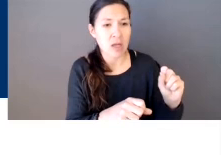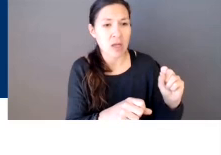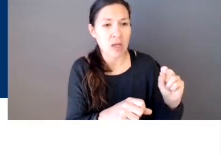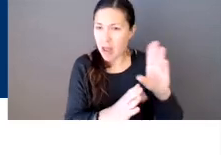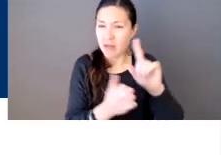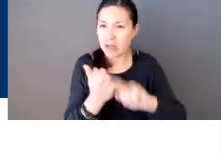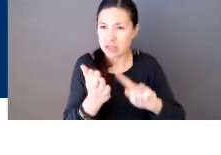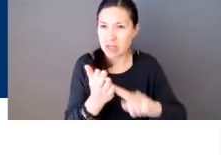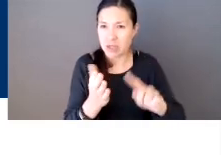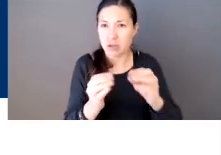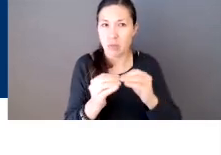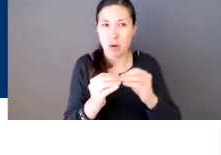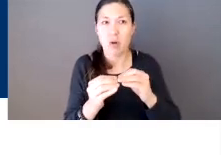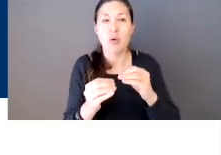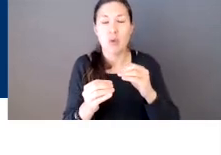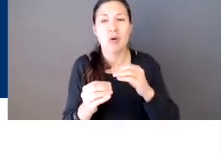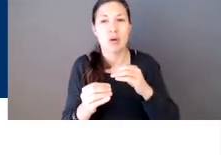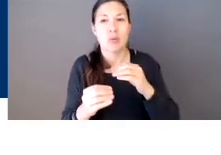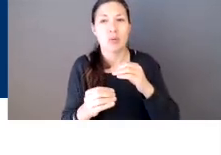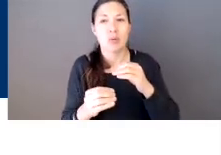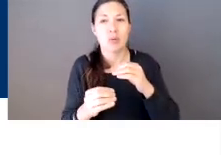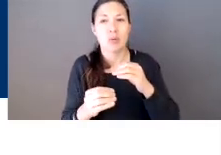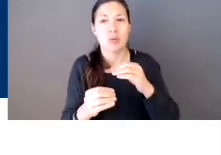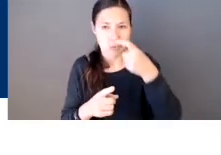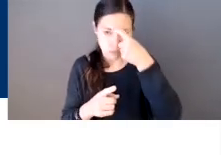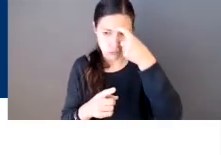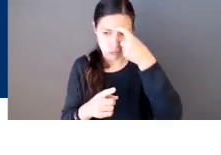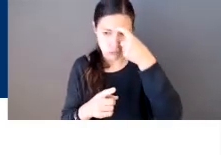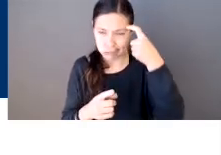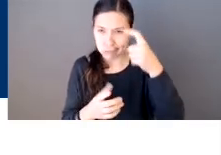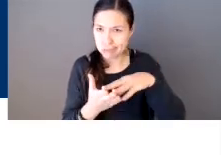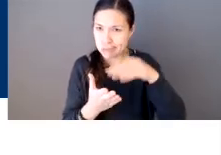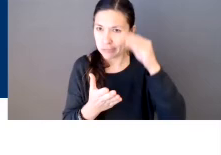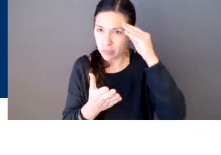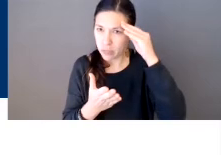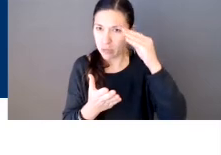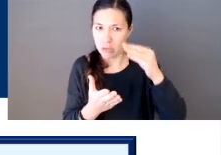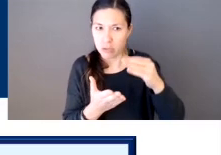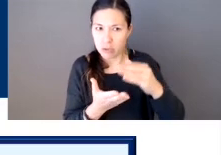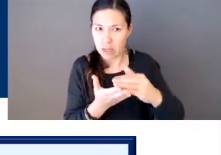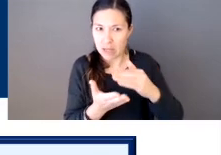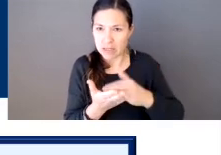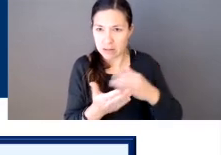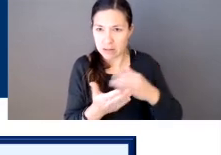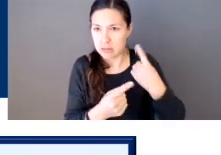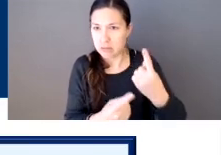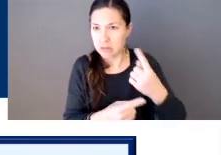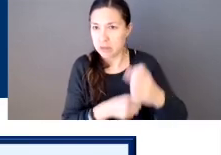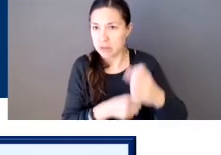great lesson learned from, kind of the last year.